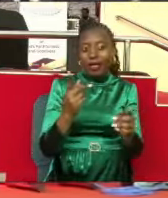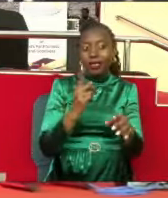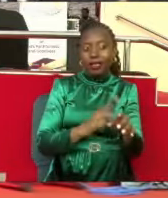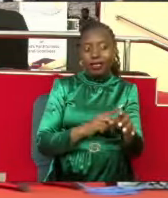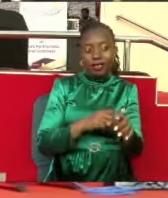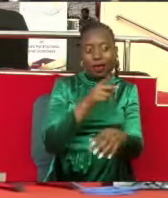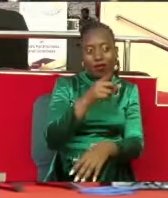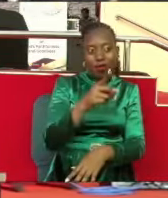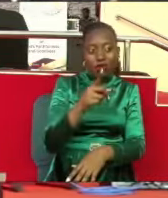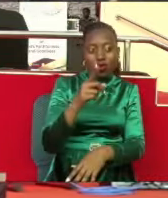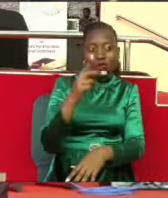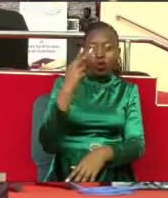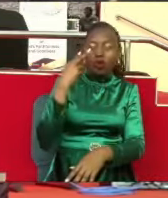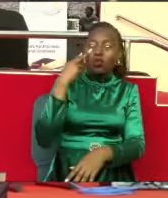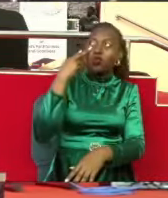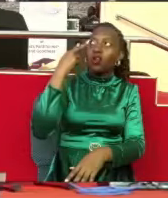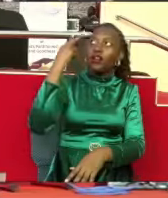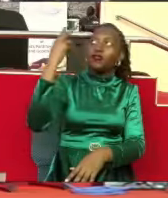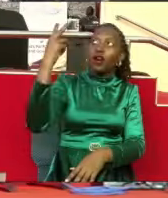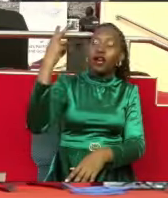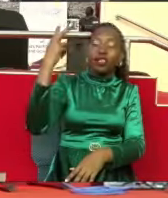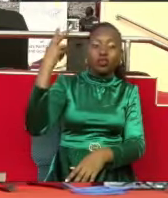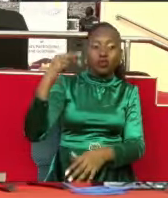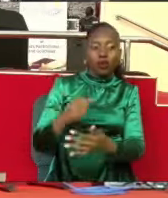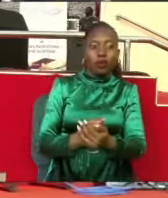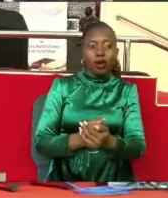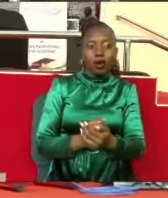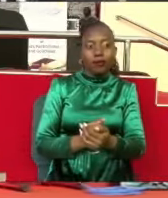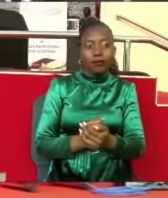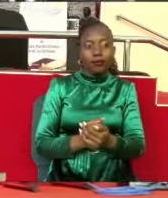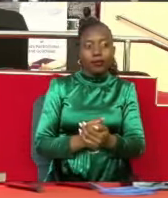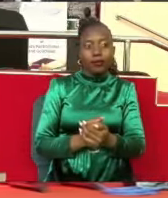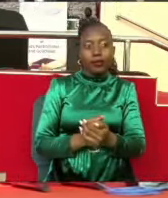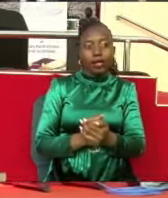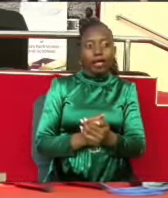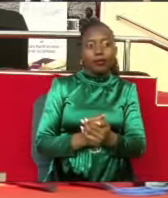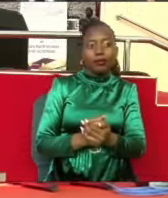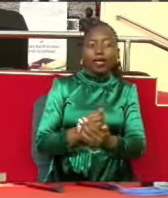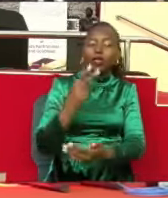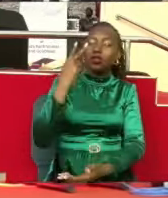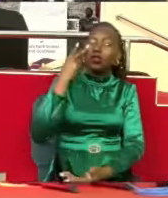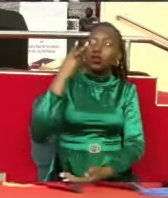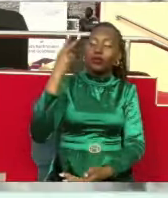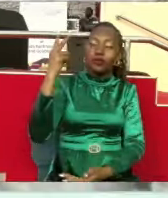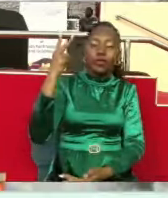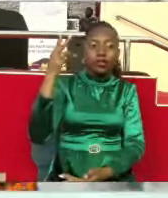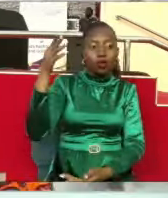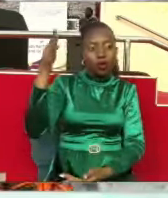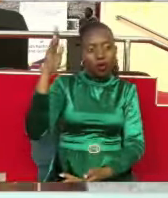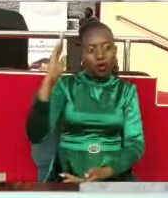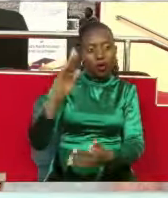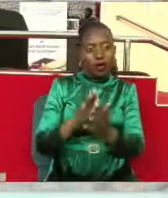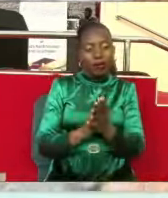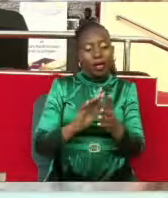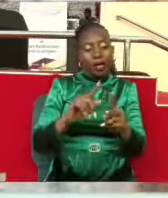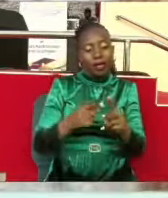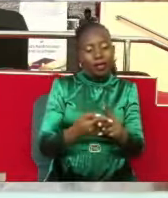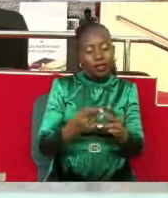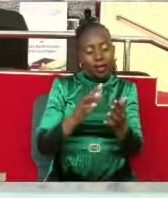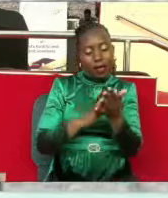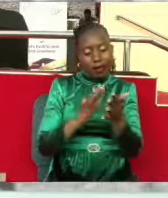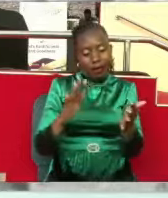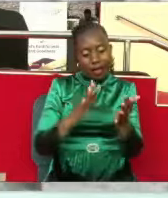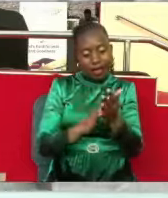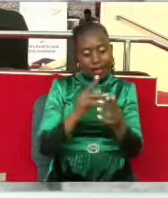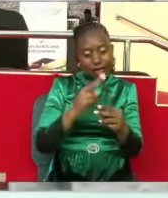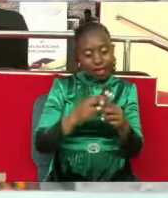lift our eyes to the Lord. Nikukata ukinua macho yetu kwa Mungu. And fix it right on him. Na tumtazamie yeye. And begin praising the name